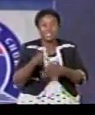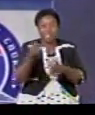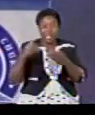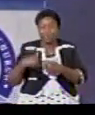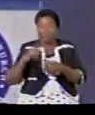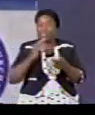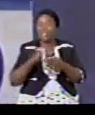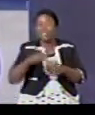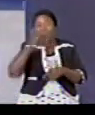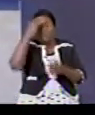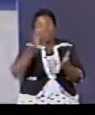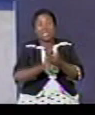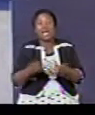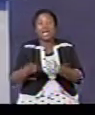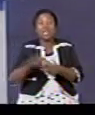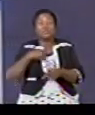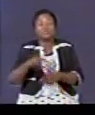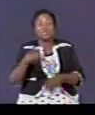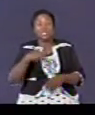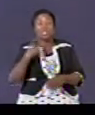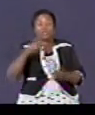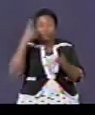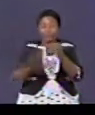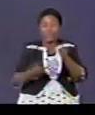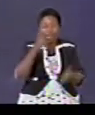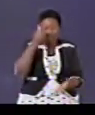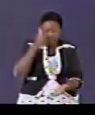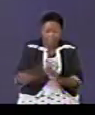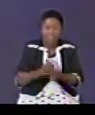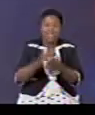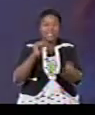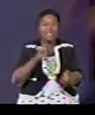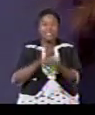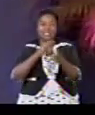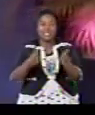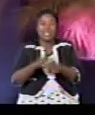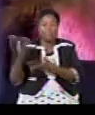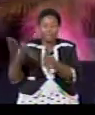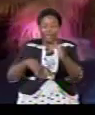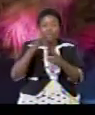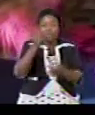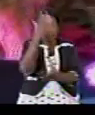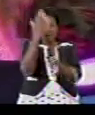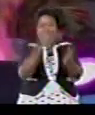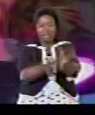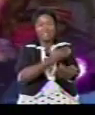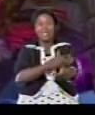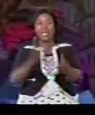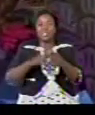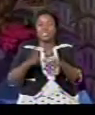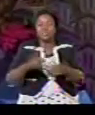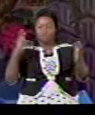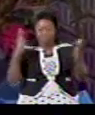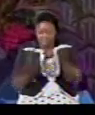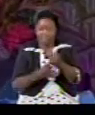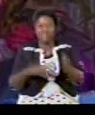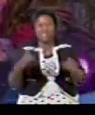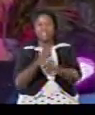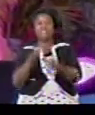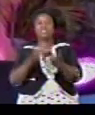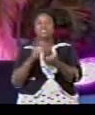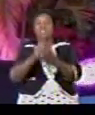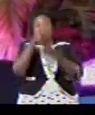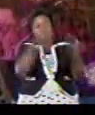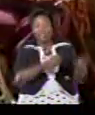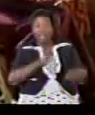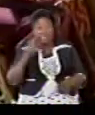as we say the final amen, it's like stretching out your hand and you catch it. That's the faith. I see that